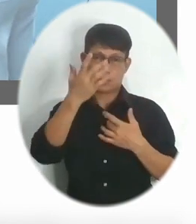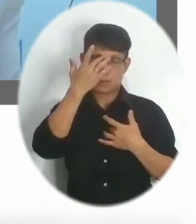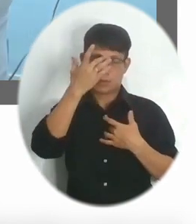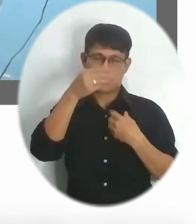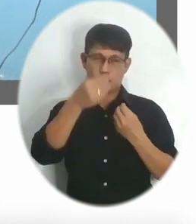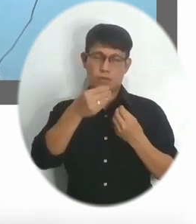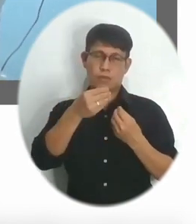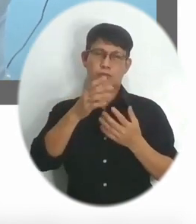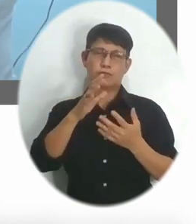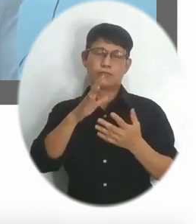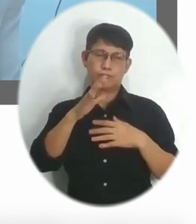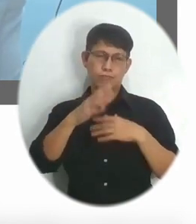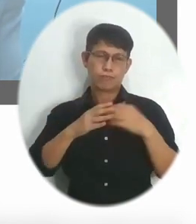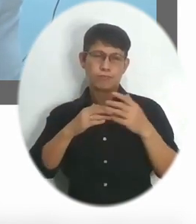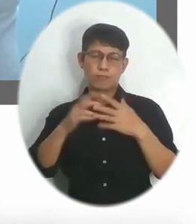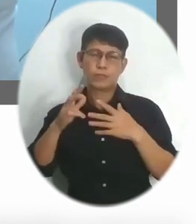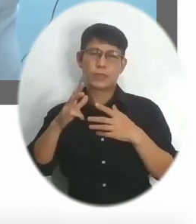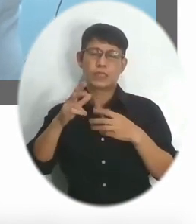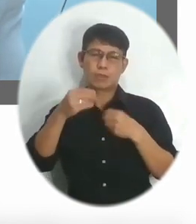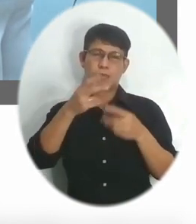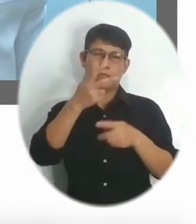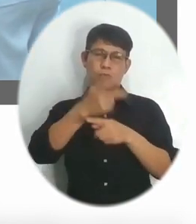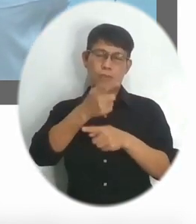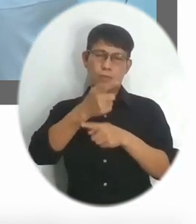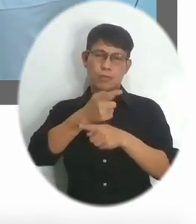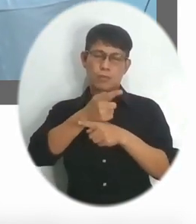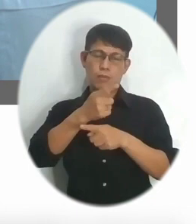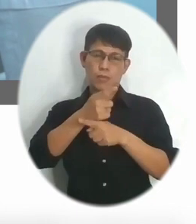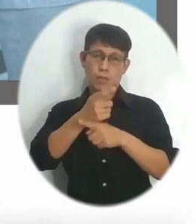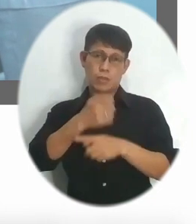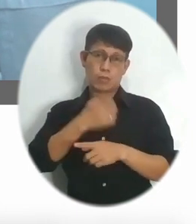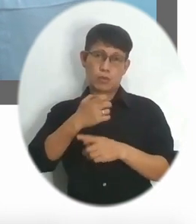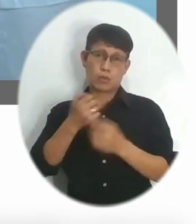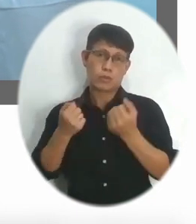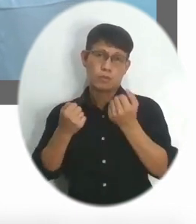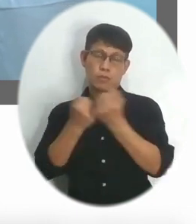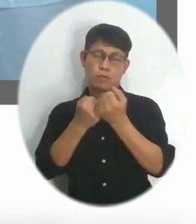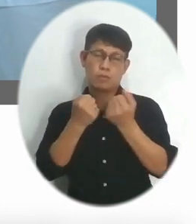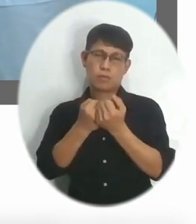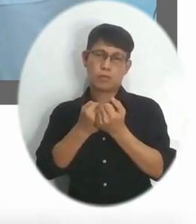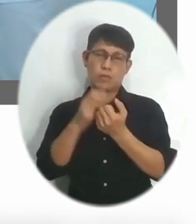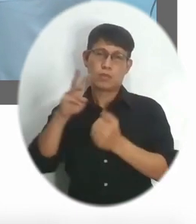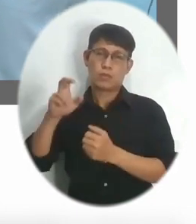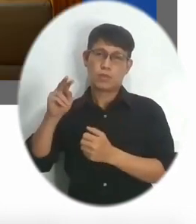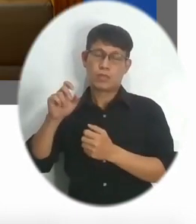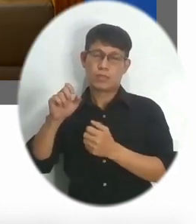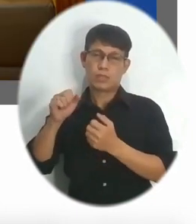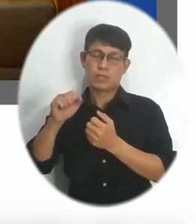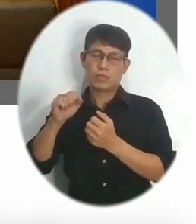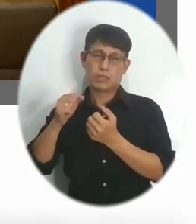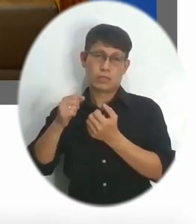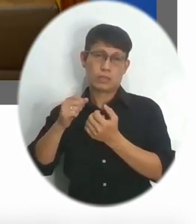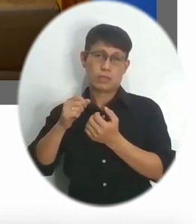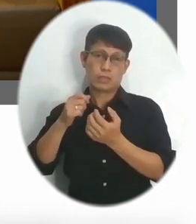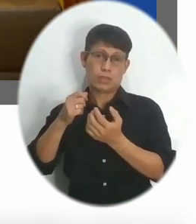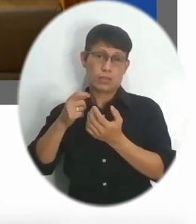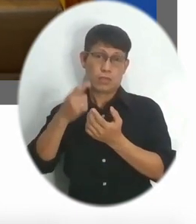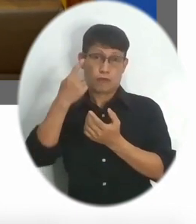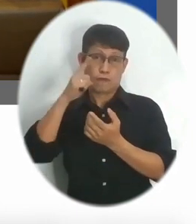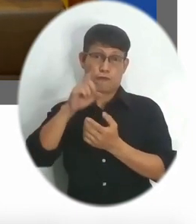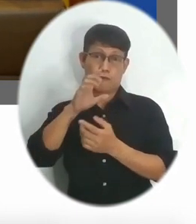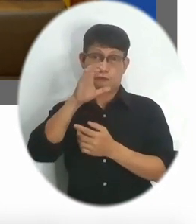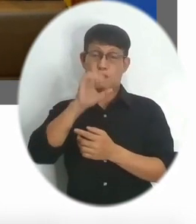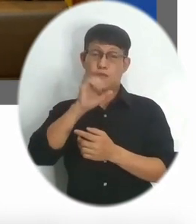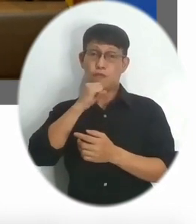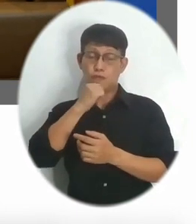give the patients comfort in addition to proper medical and emotional support. The Wellness Centers for the